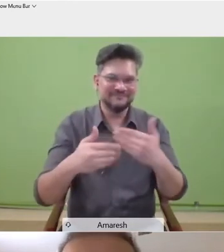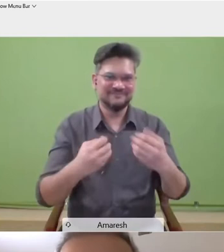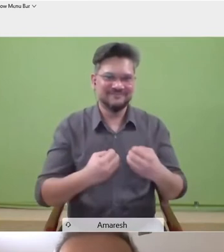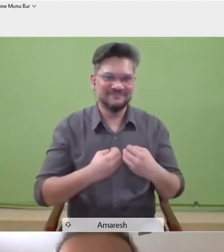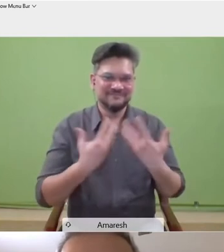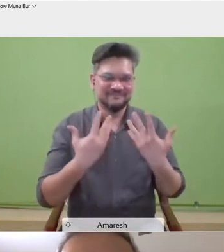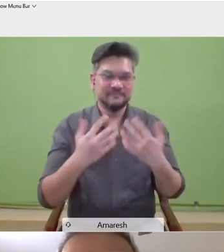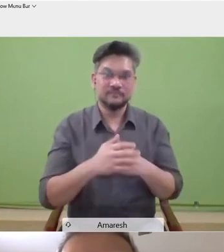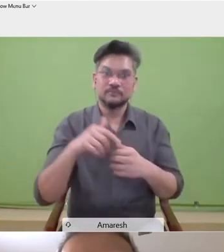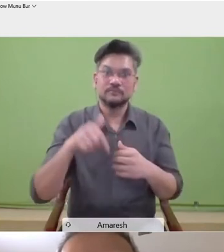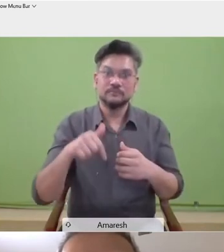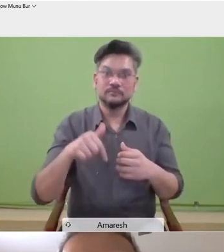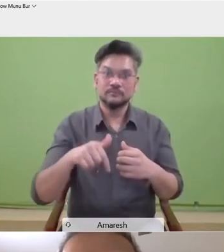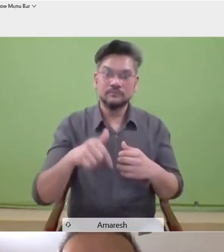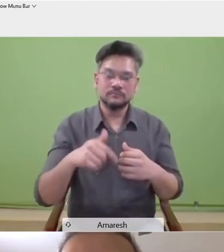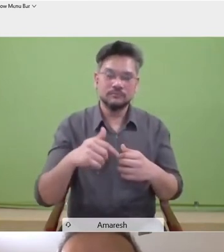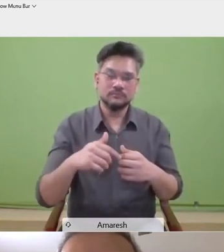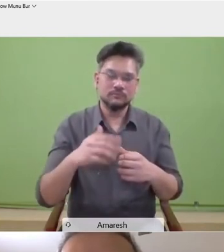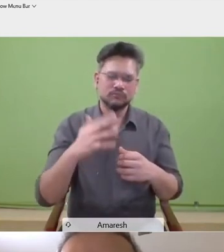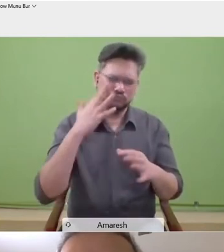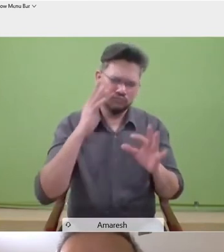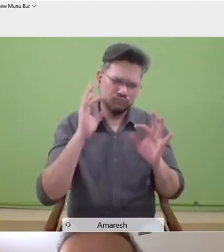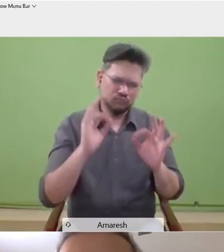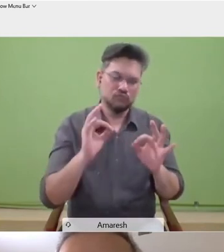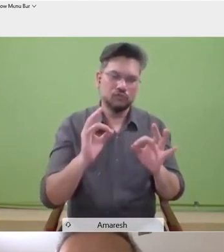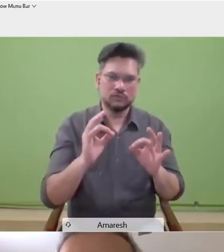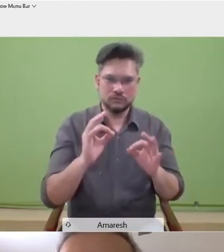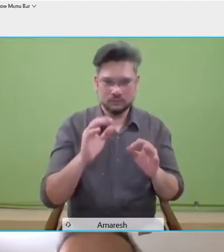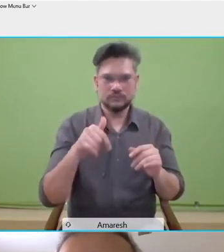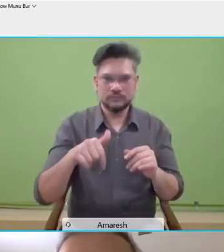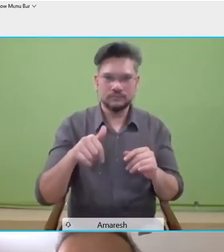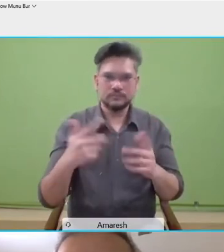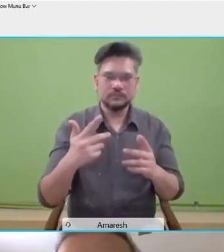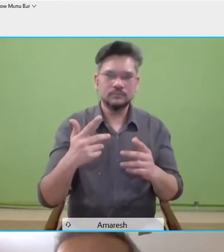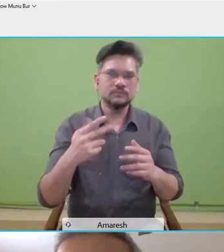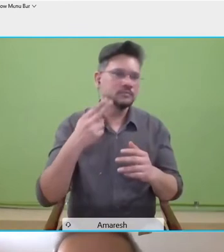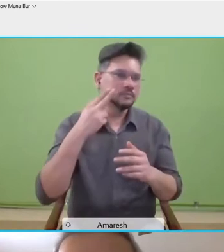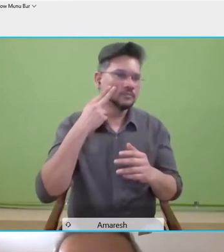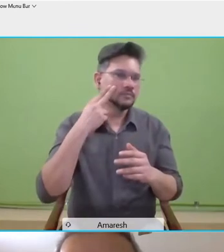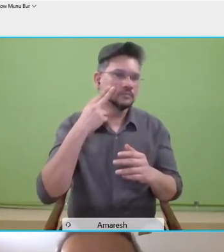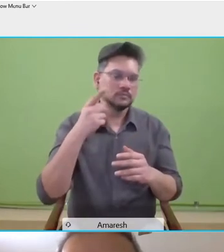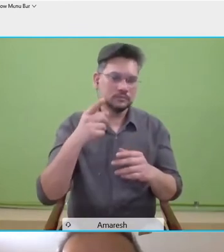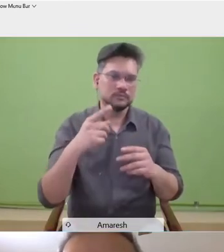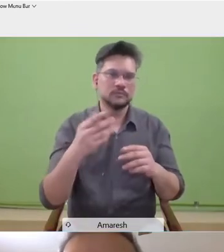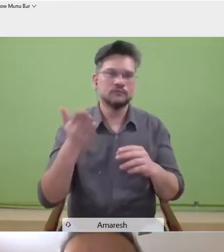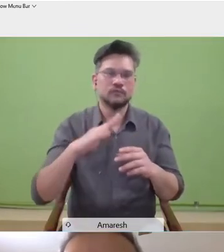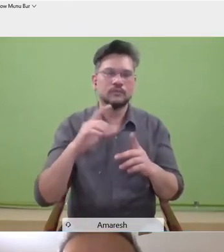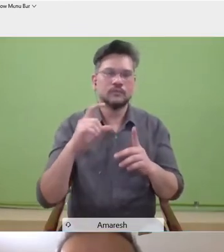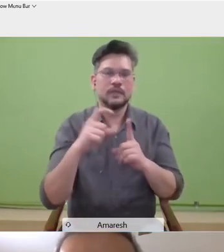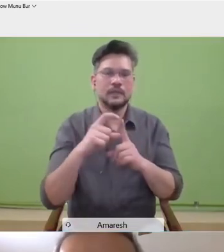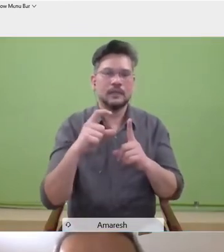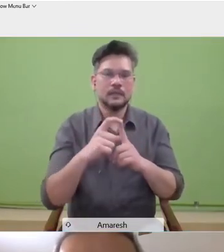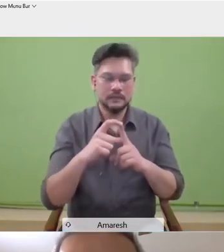an important thing to do uh we have with us professor tanmay potacharya from delhi university